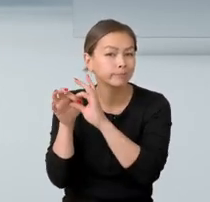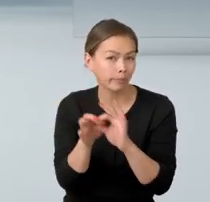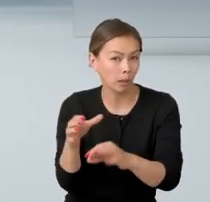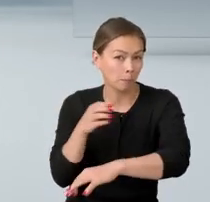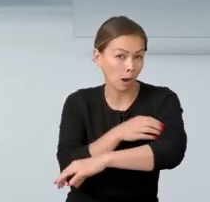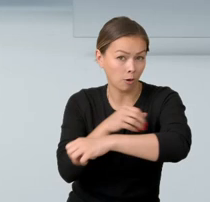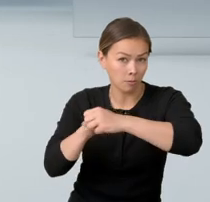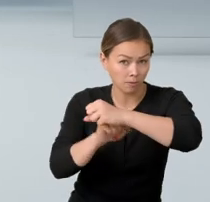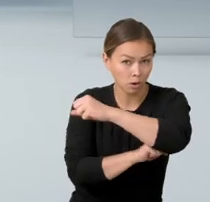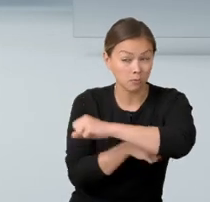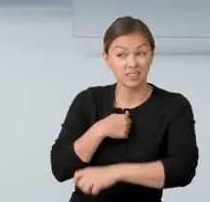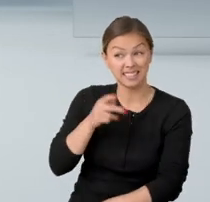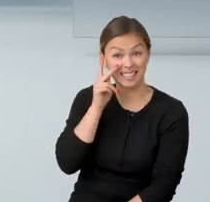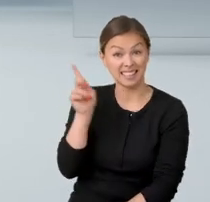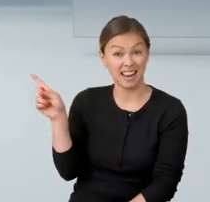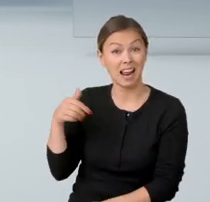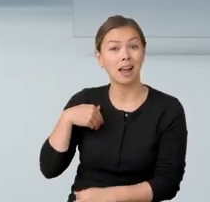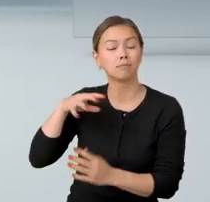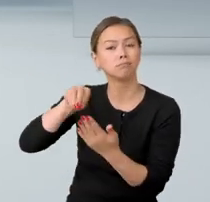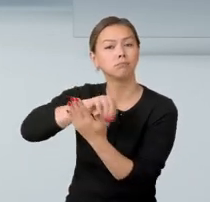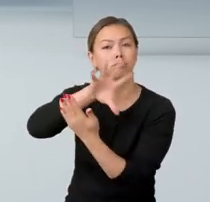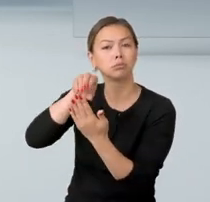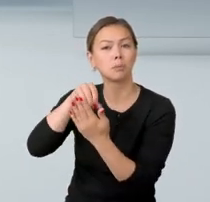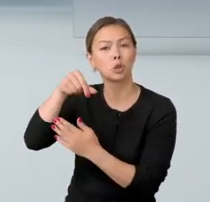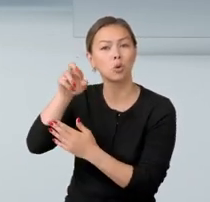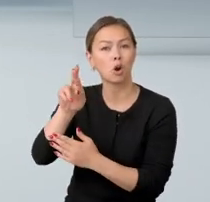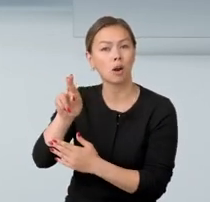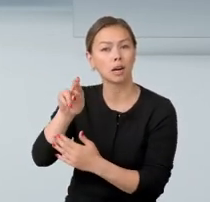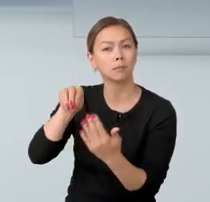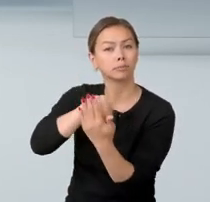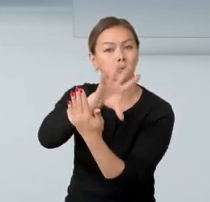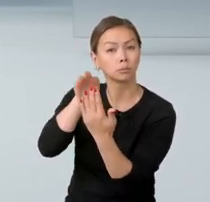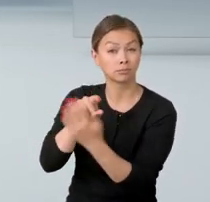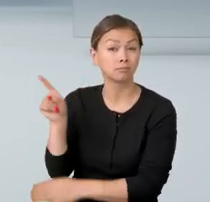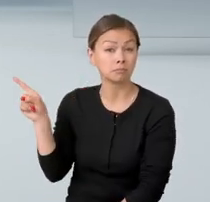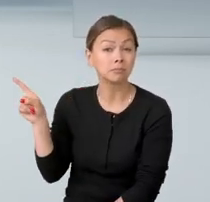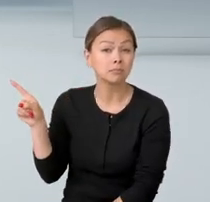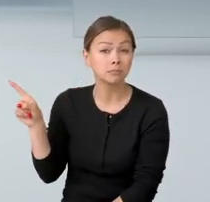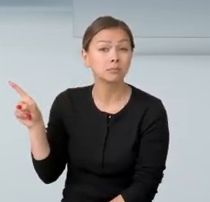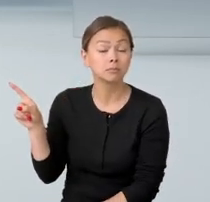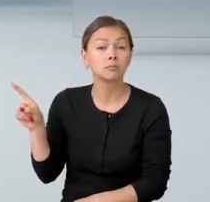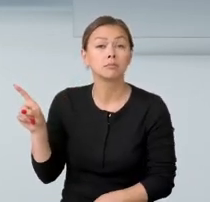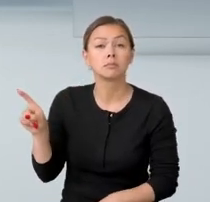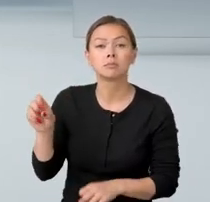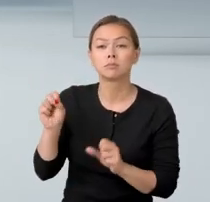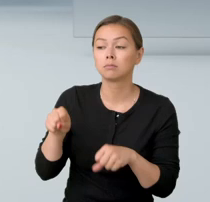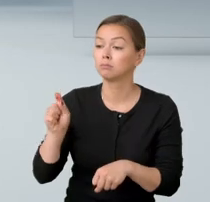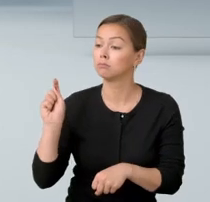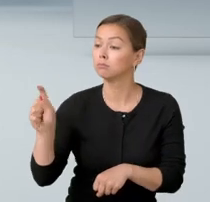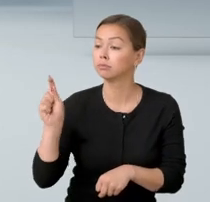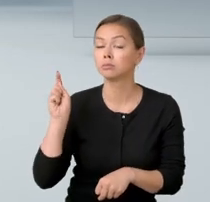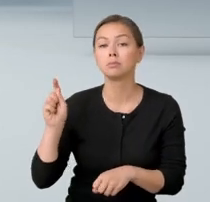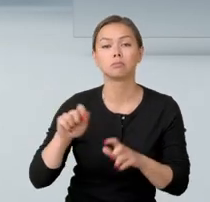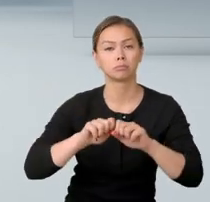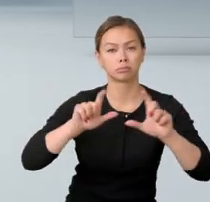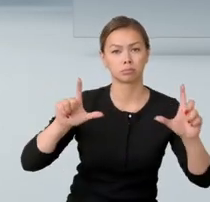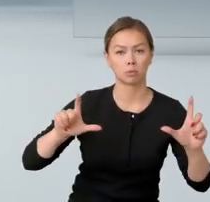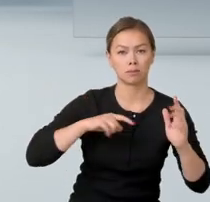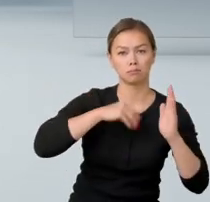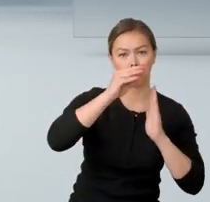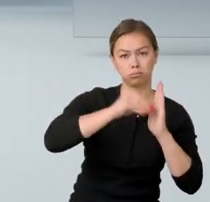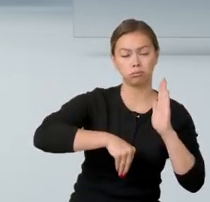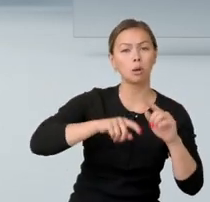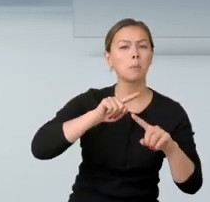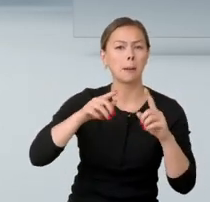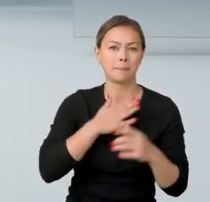Journey so as you can see here we have QR code or a link to go to our form but stay with